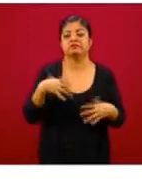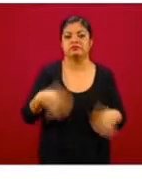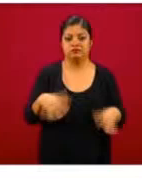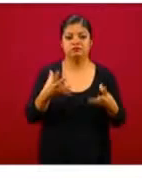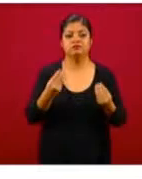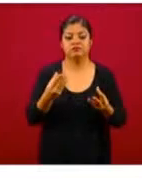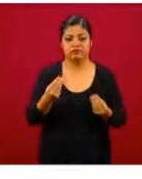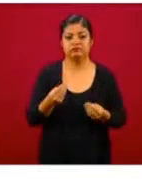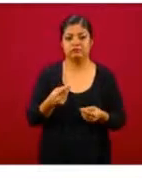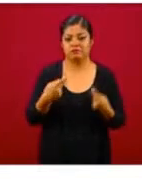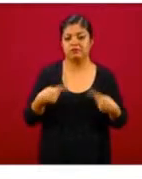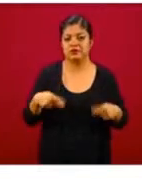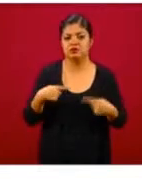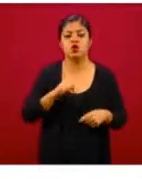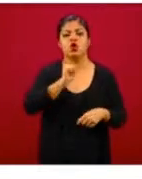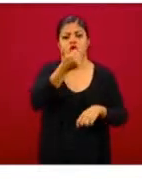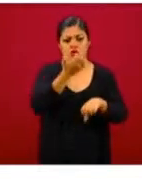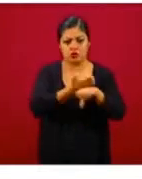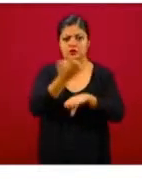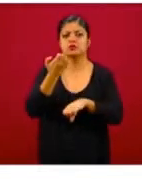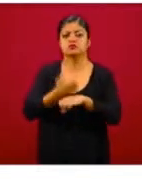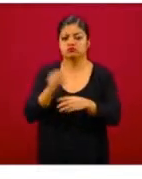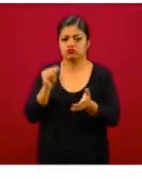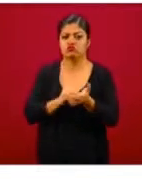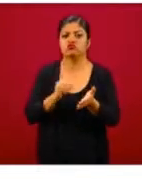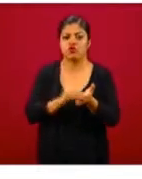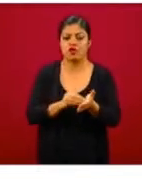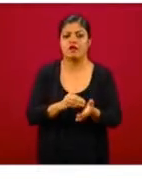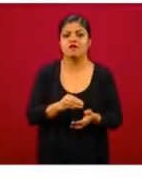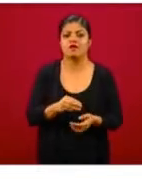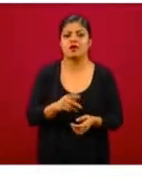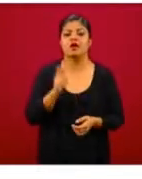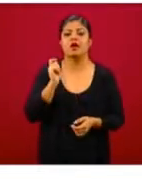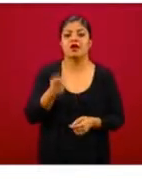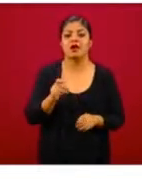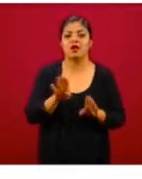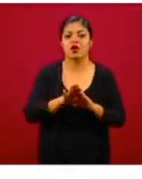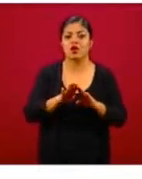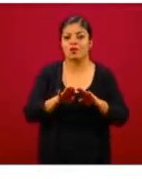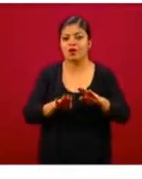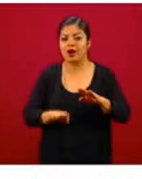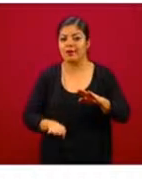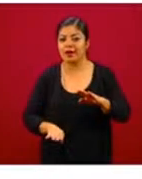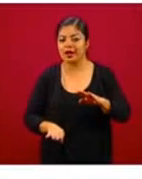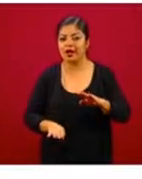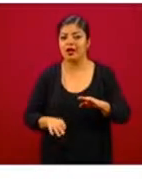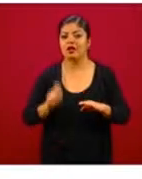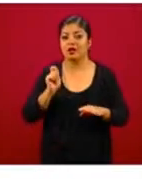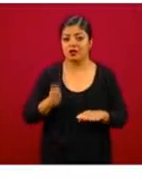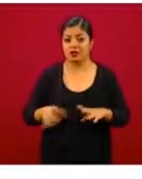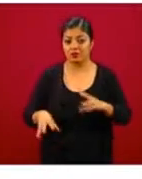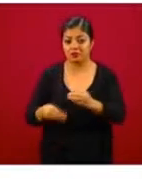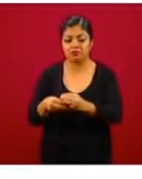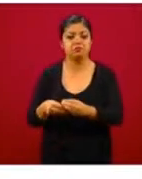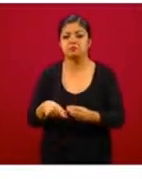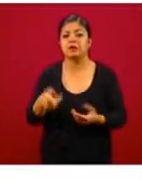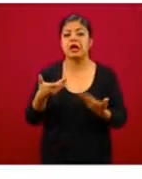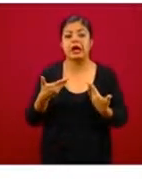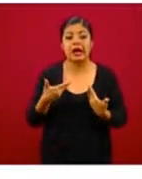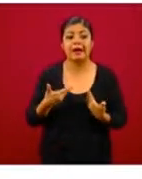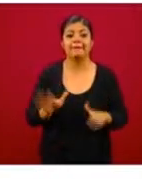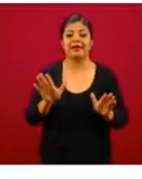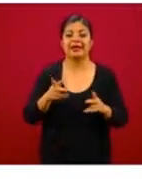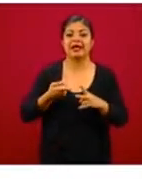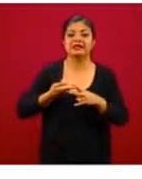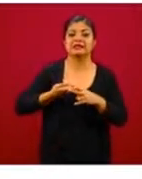they've had the epidemic for longer and thus have accumulated more cases. Other states are still at the